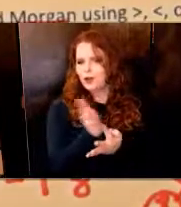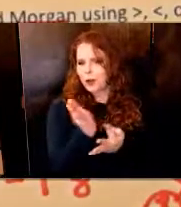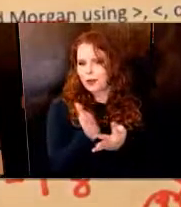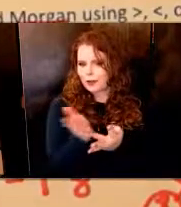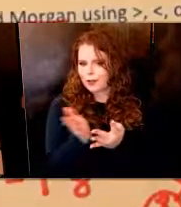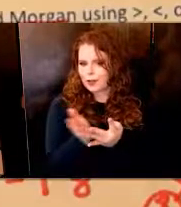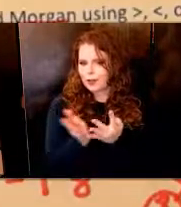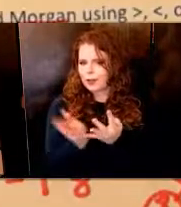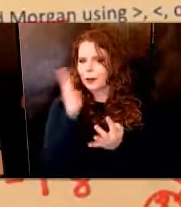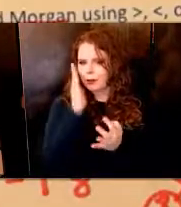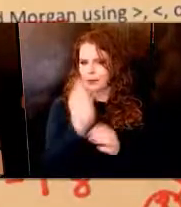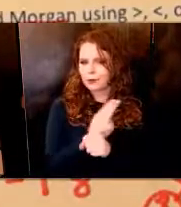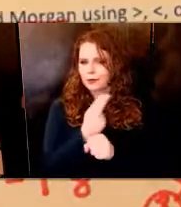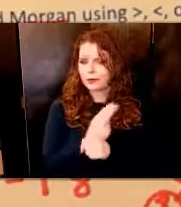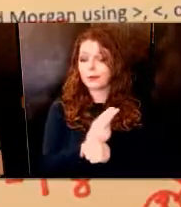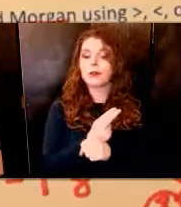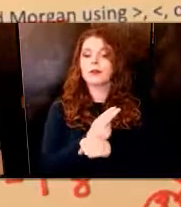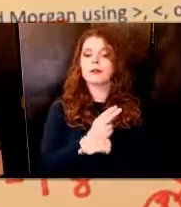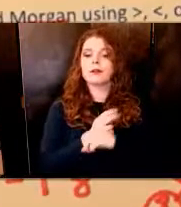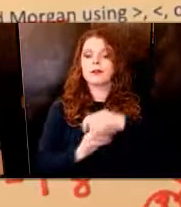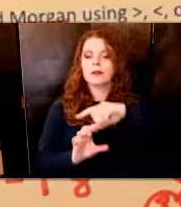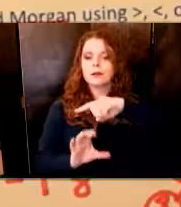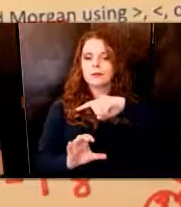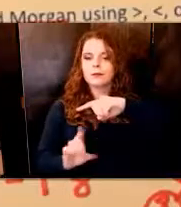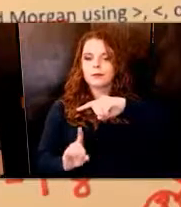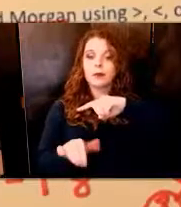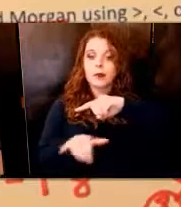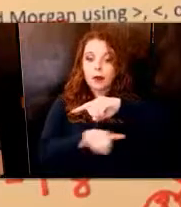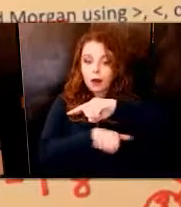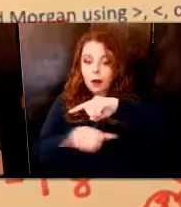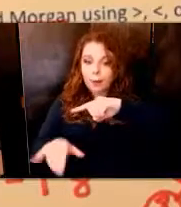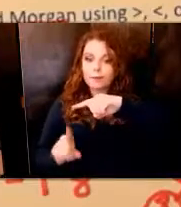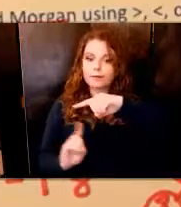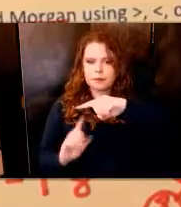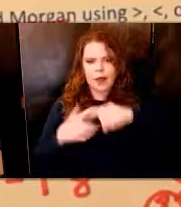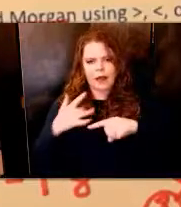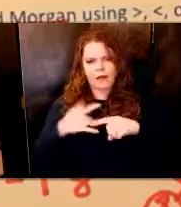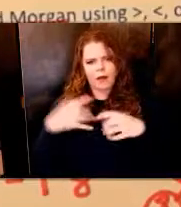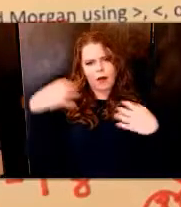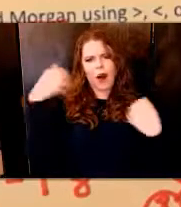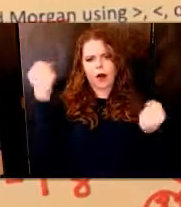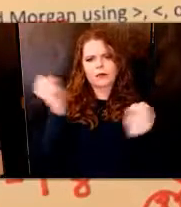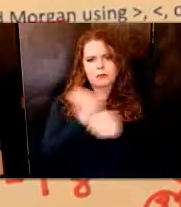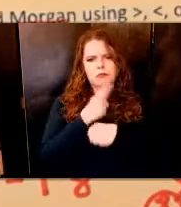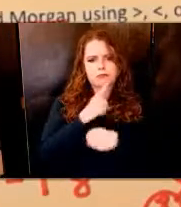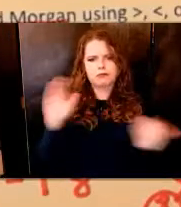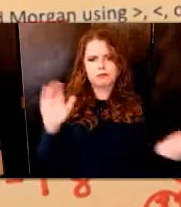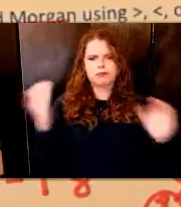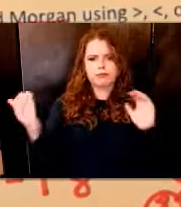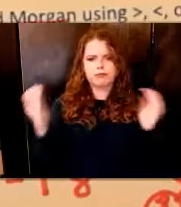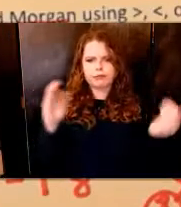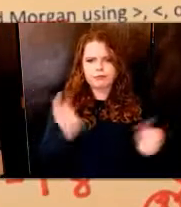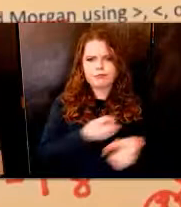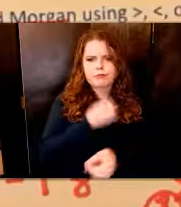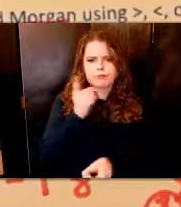show is to use common denominators. I think that that will make me feel confident in getting my answer, and I can compare them out